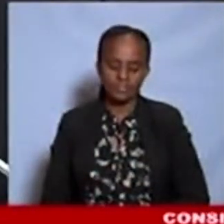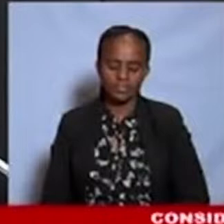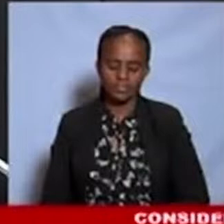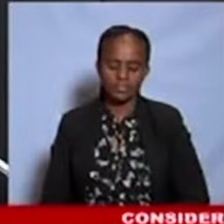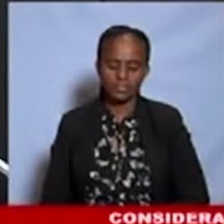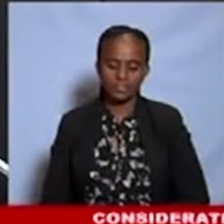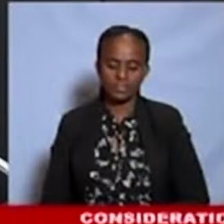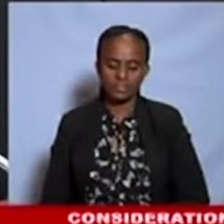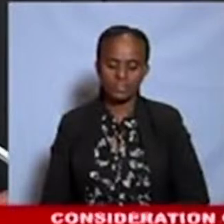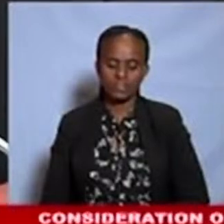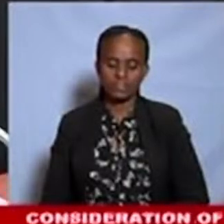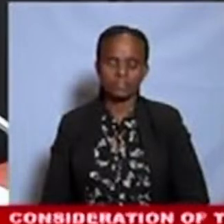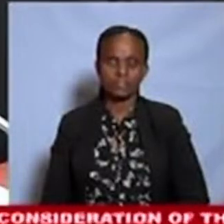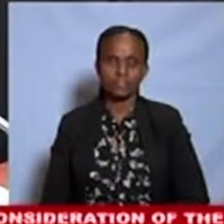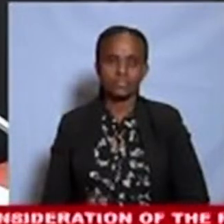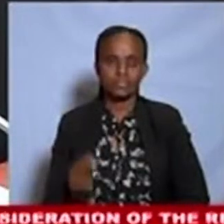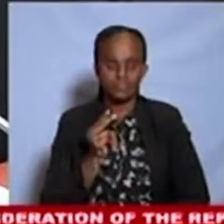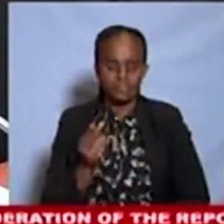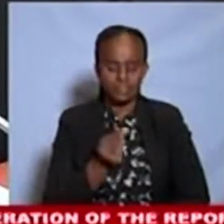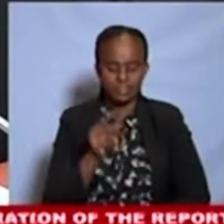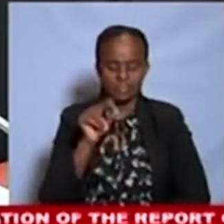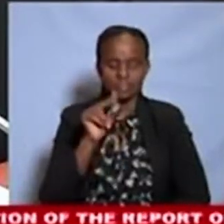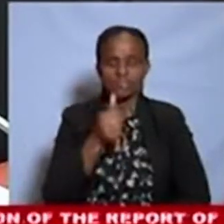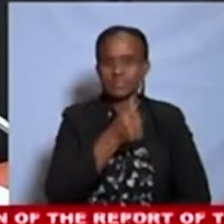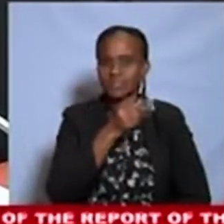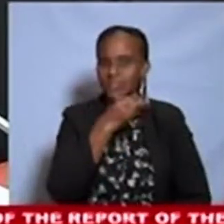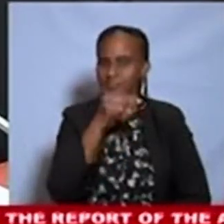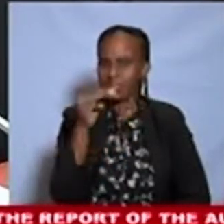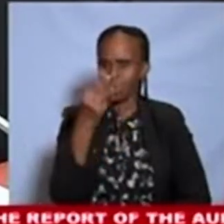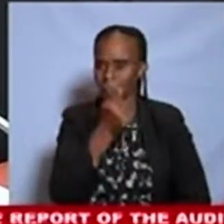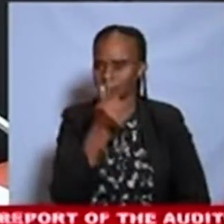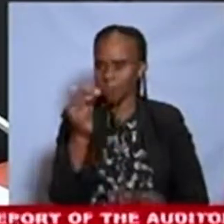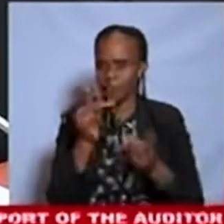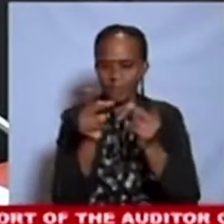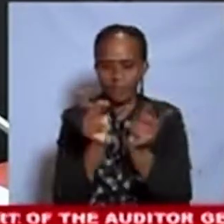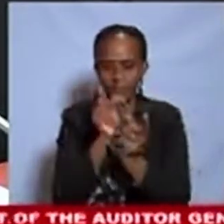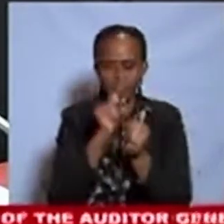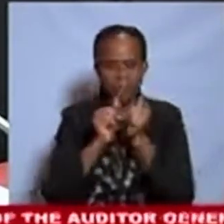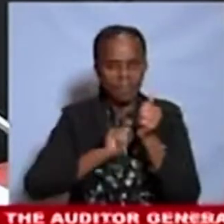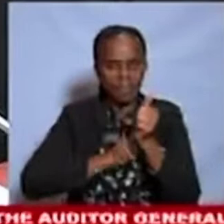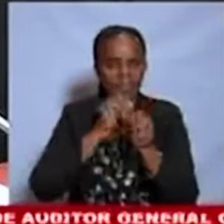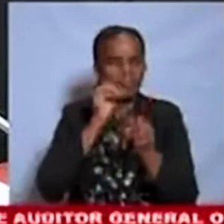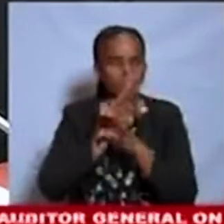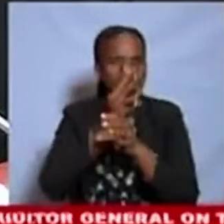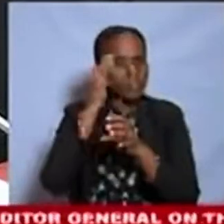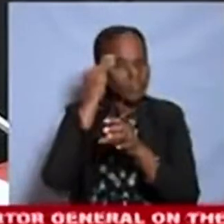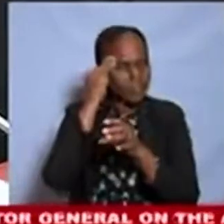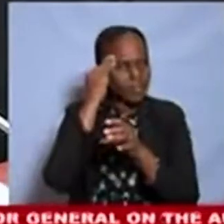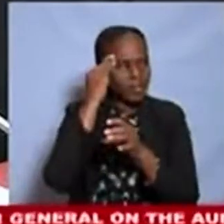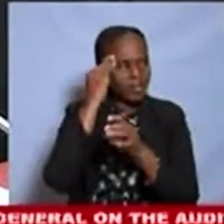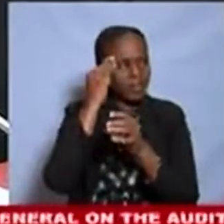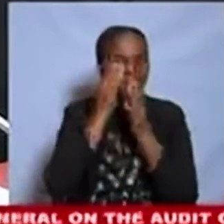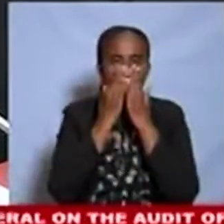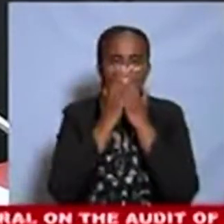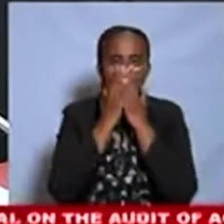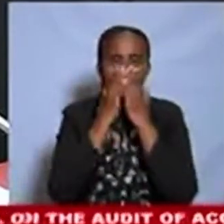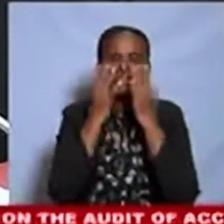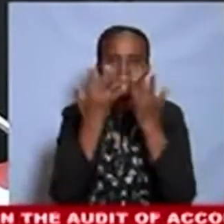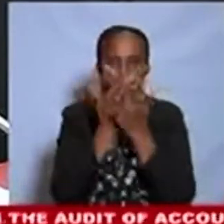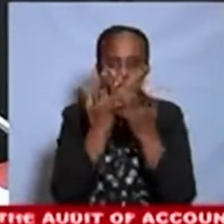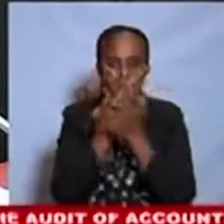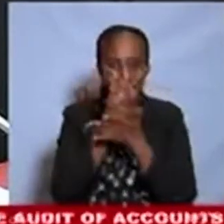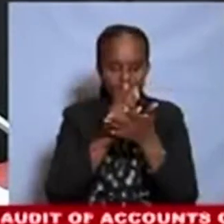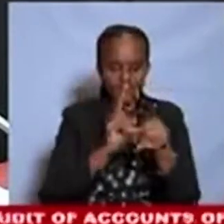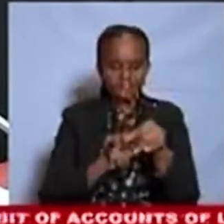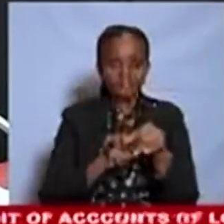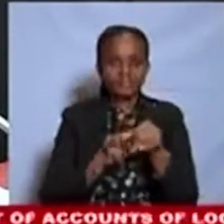No, we didn't think of taking the materials to other roads because we knew that there was a specific road. We feared that sometimes the